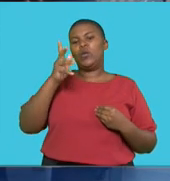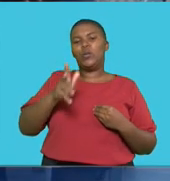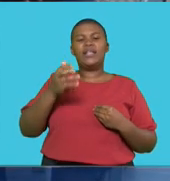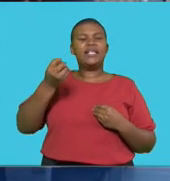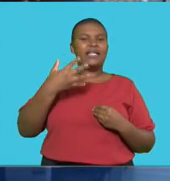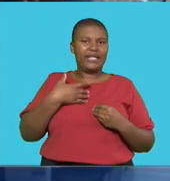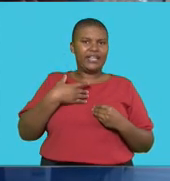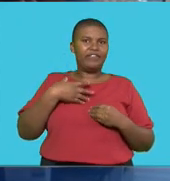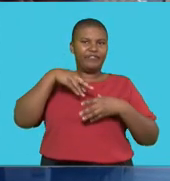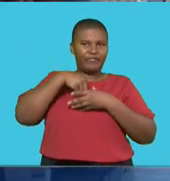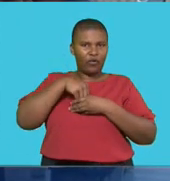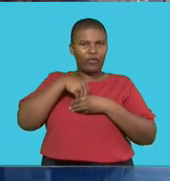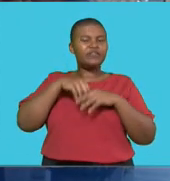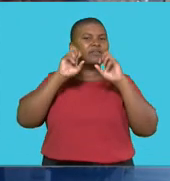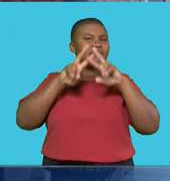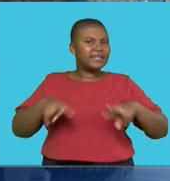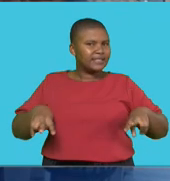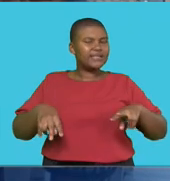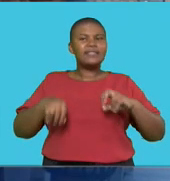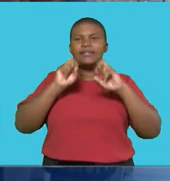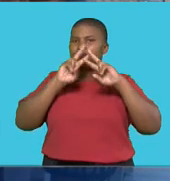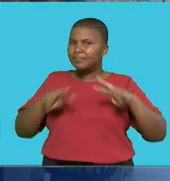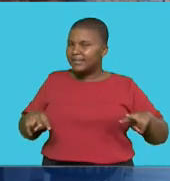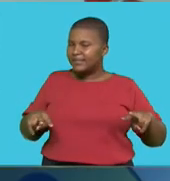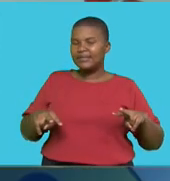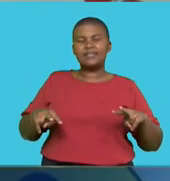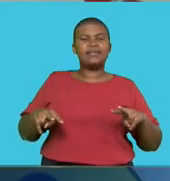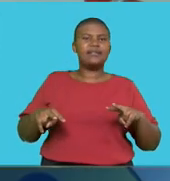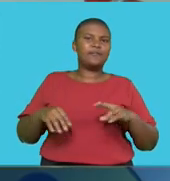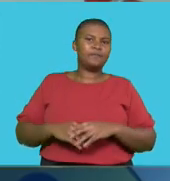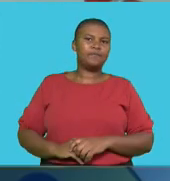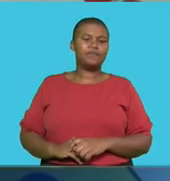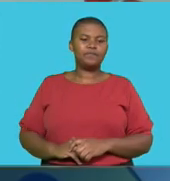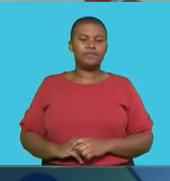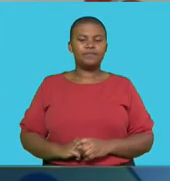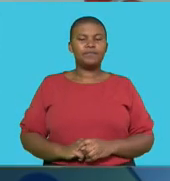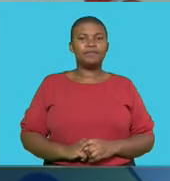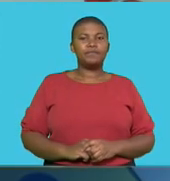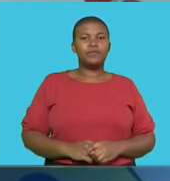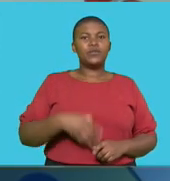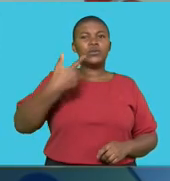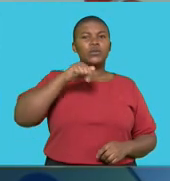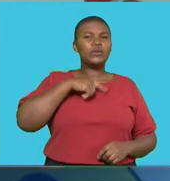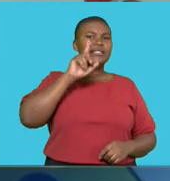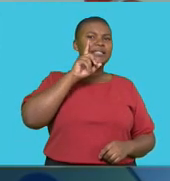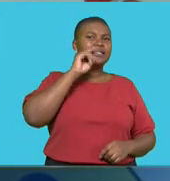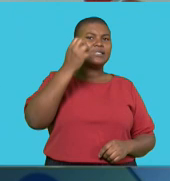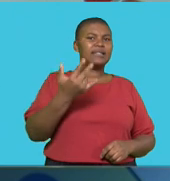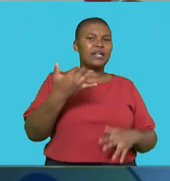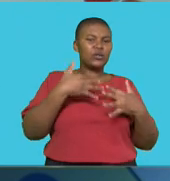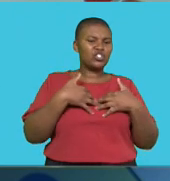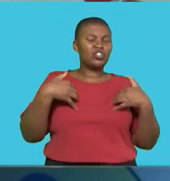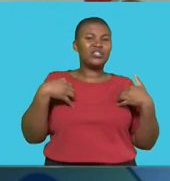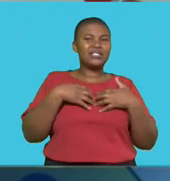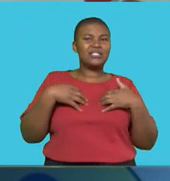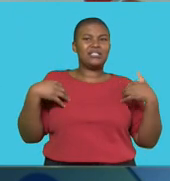about inner peace and outer dynamism. What we're noticing now is that, you know, stress is just